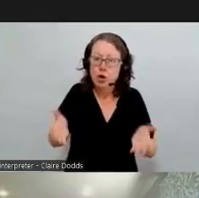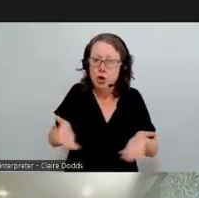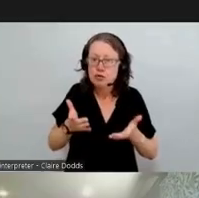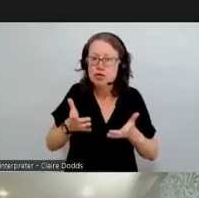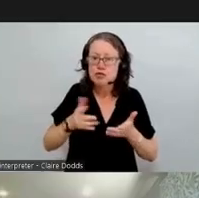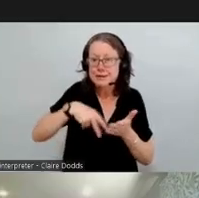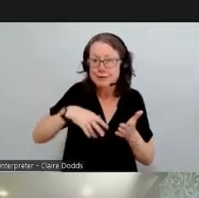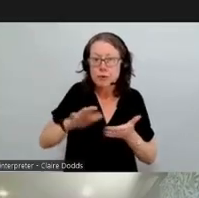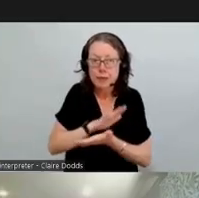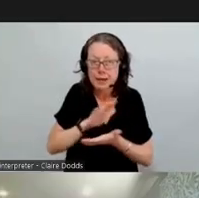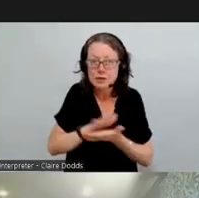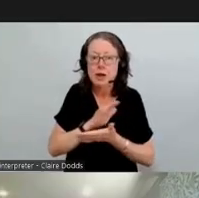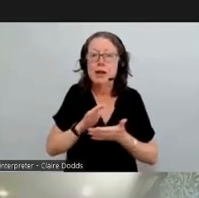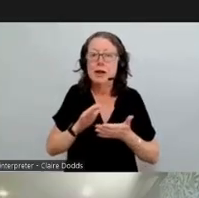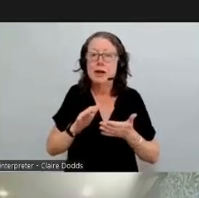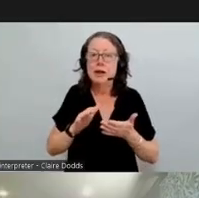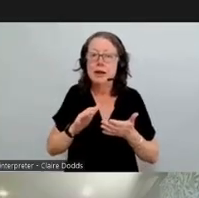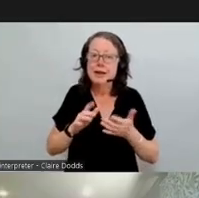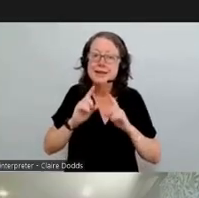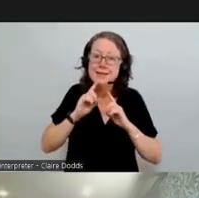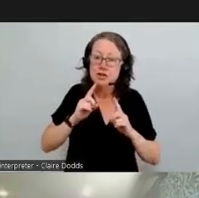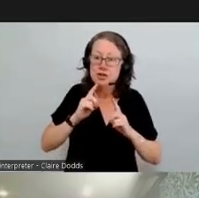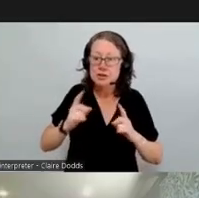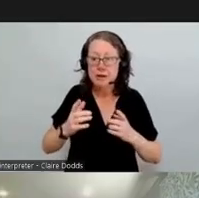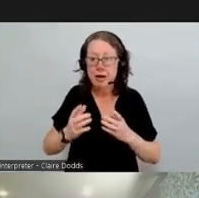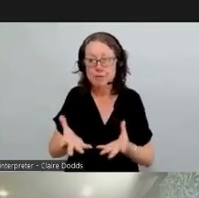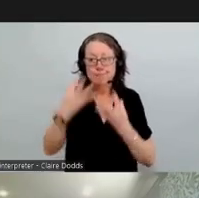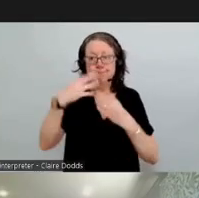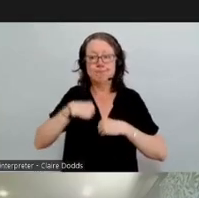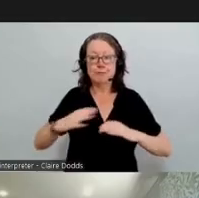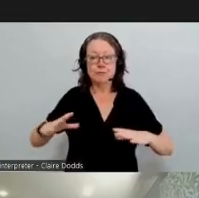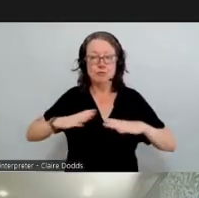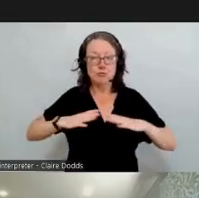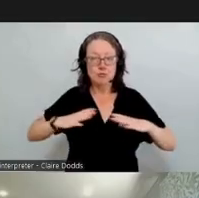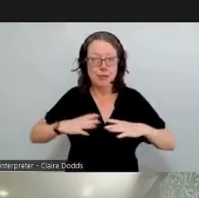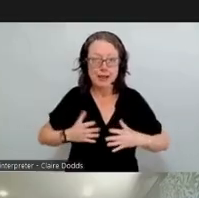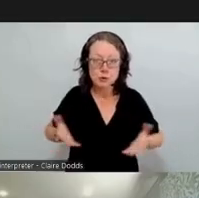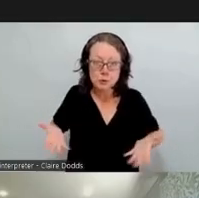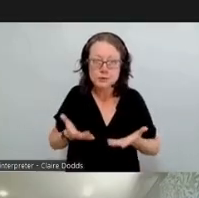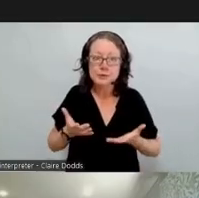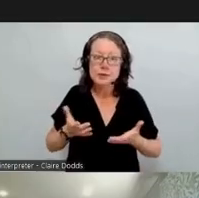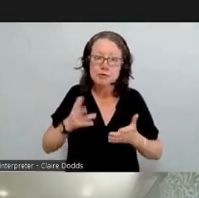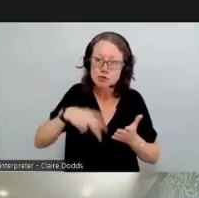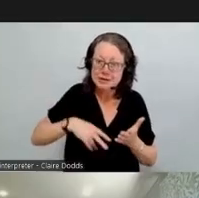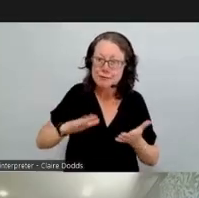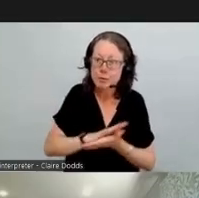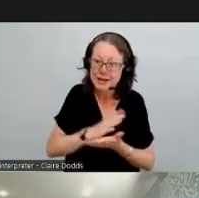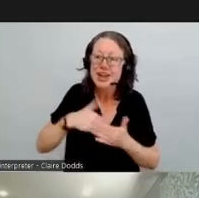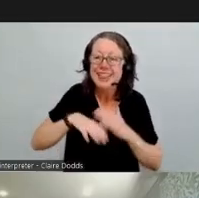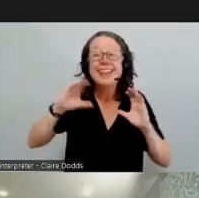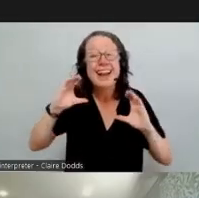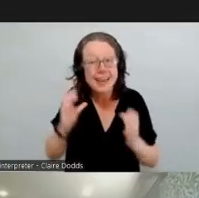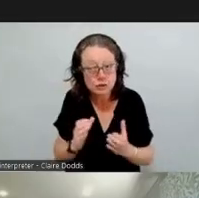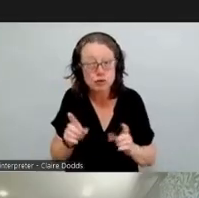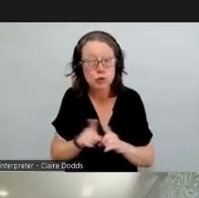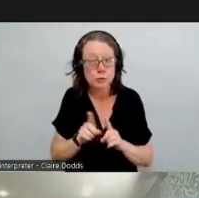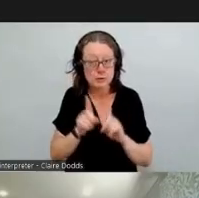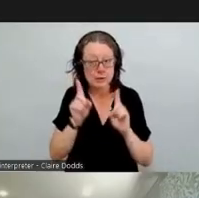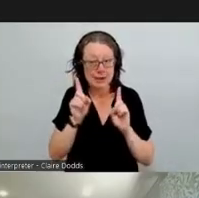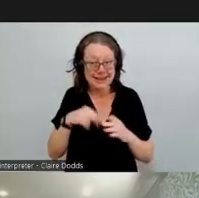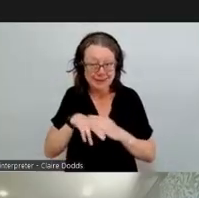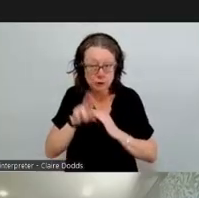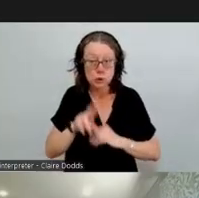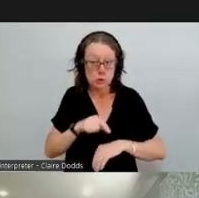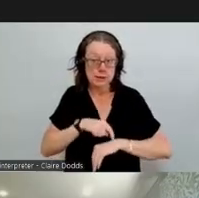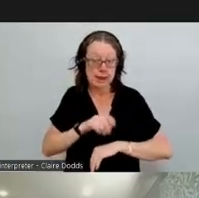sector to advocate for a bigger focus on reading for pleasure within the classroom. So there's a year-long programme of activity